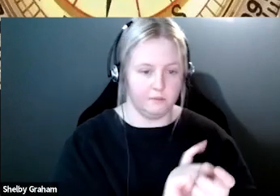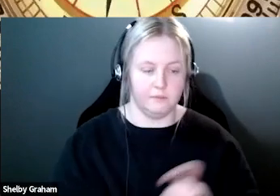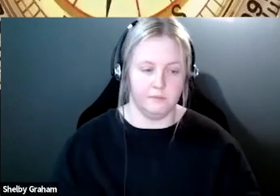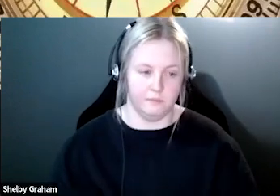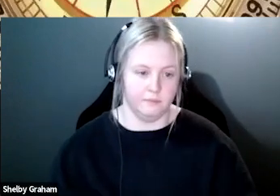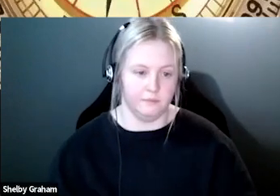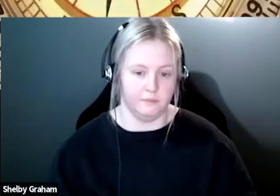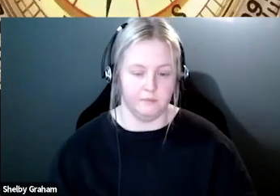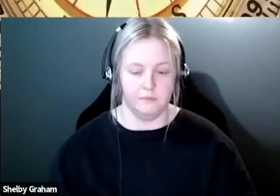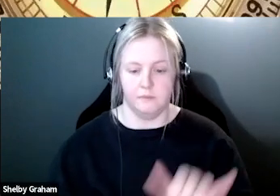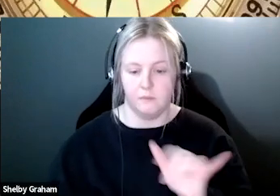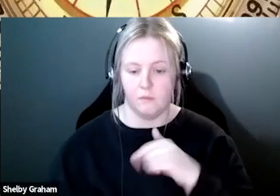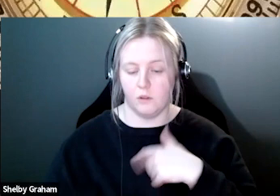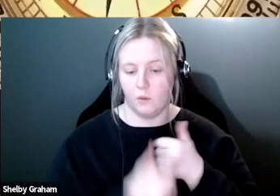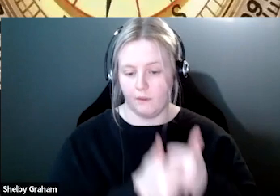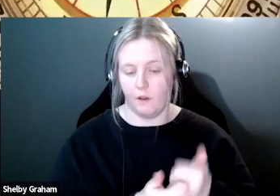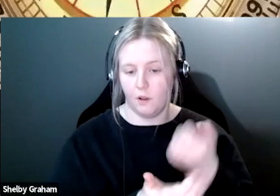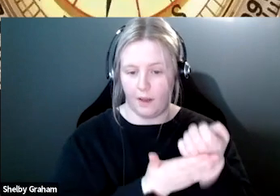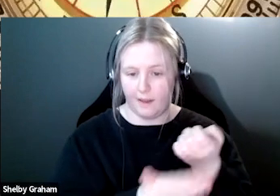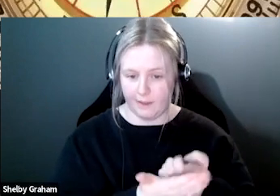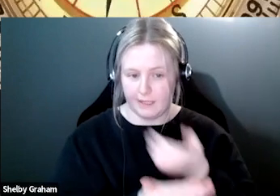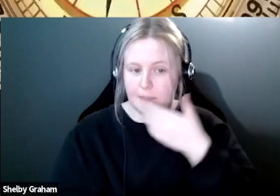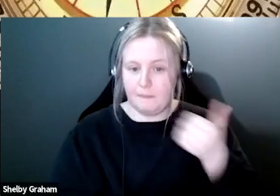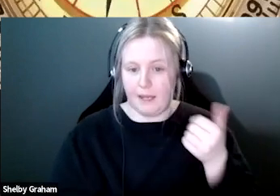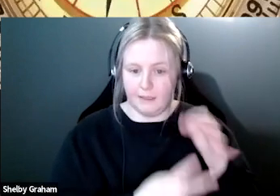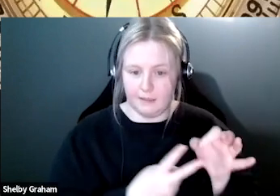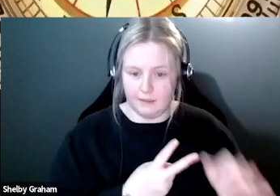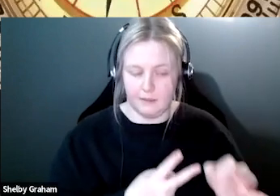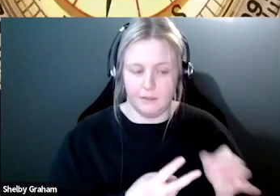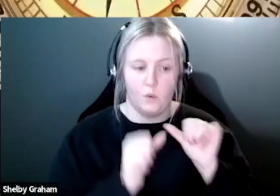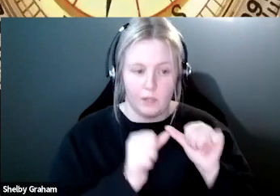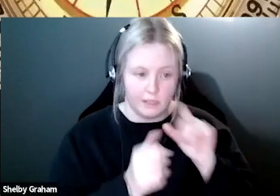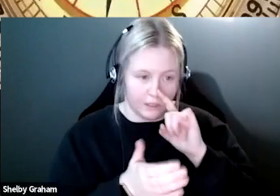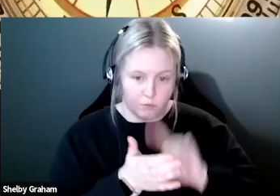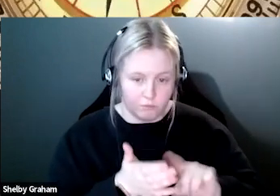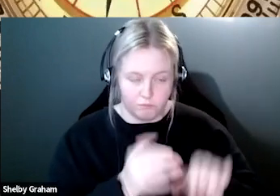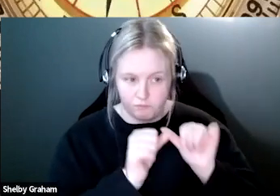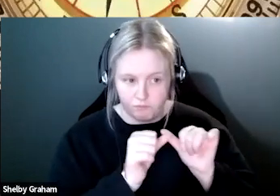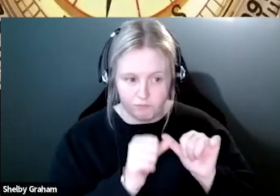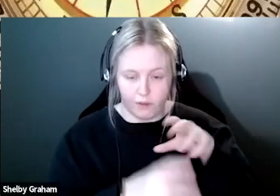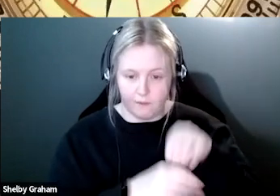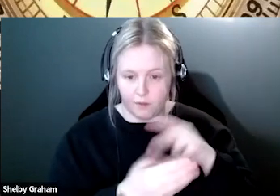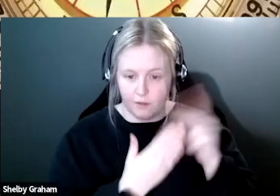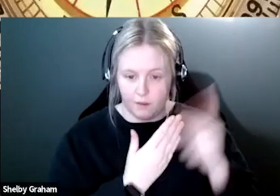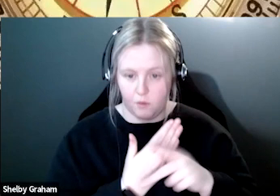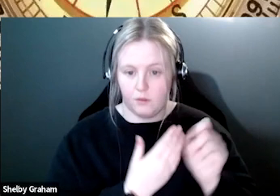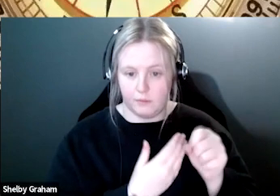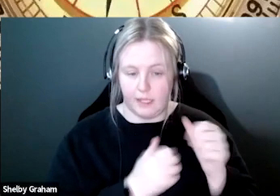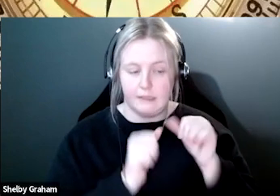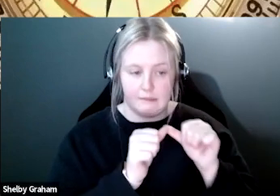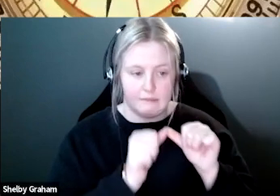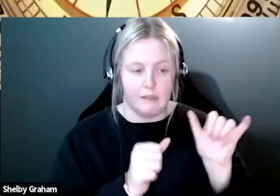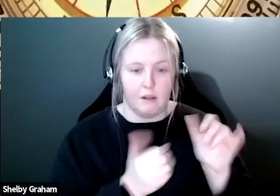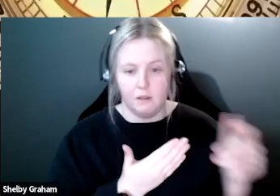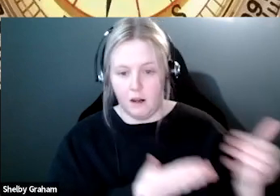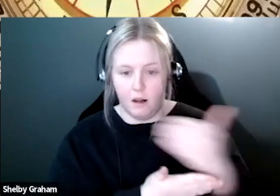We also follow evidence-based best practice. So ongoing research is being completed within the program, as well as being collected